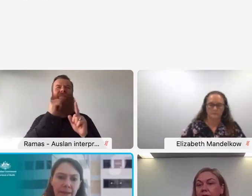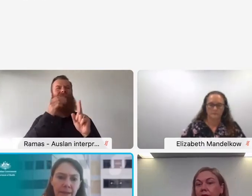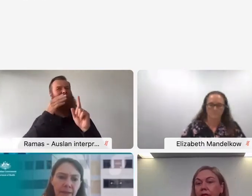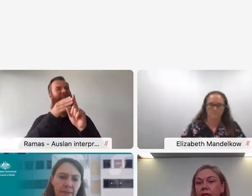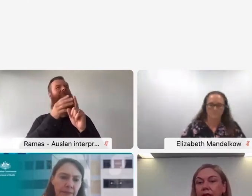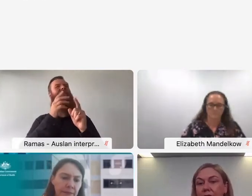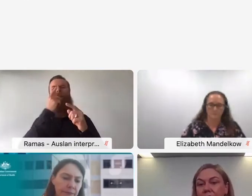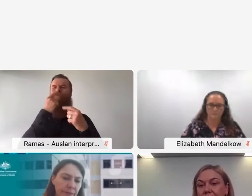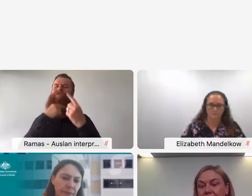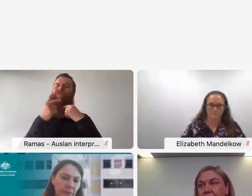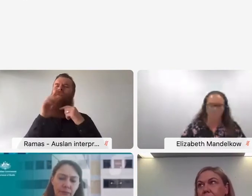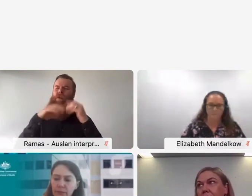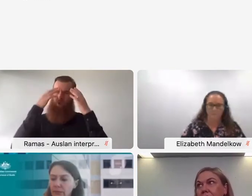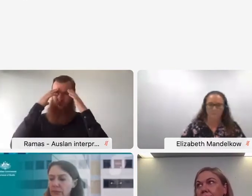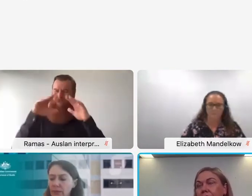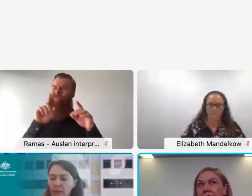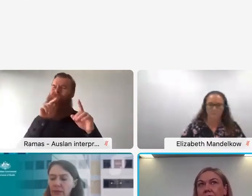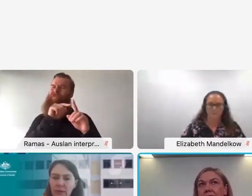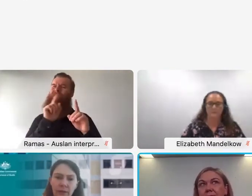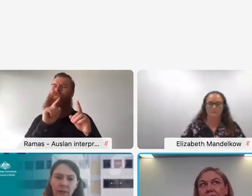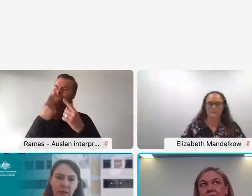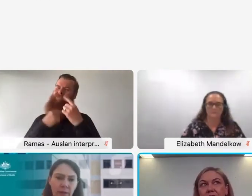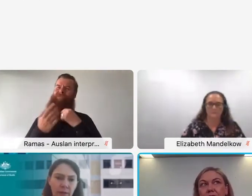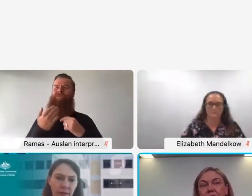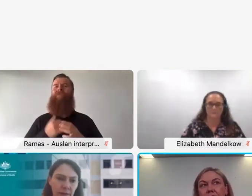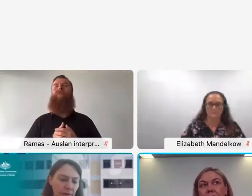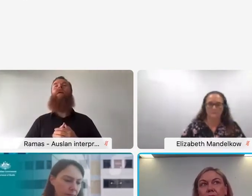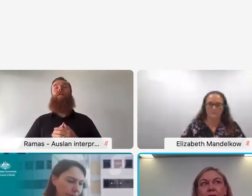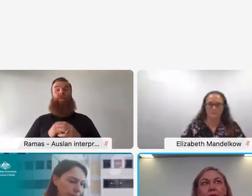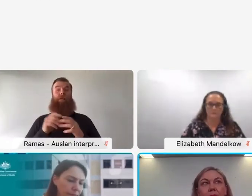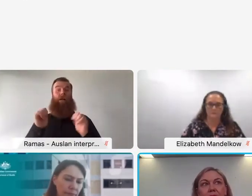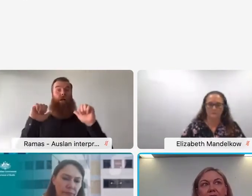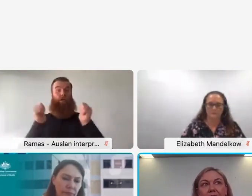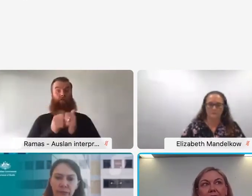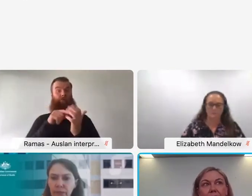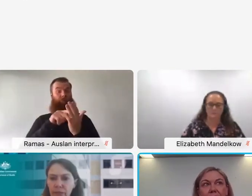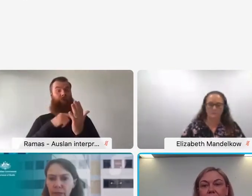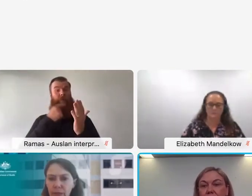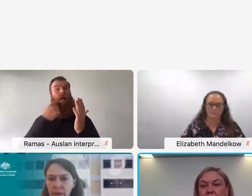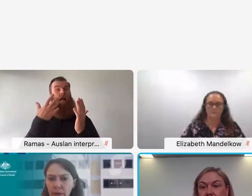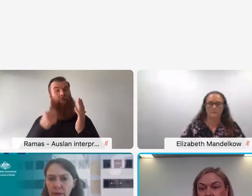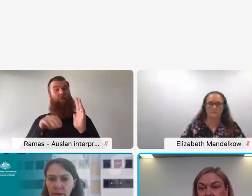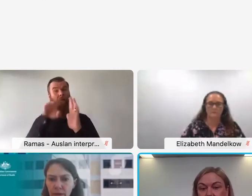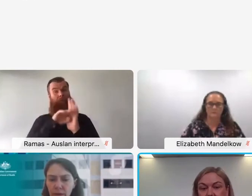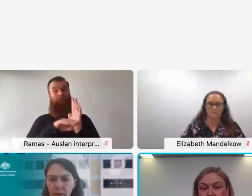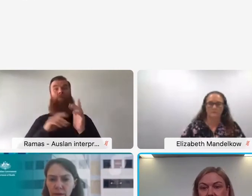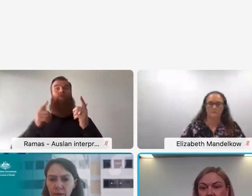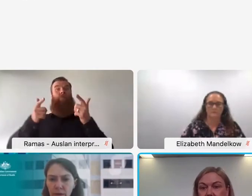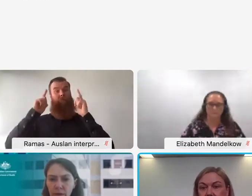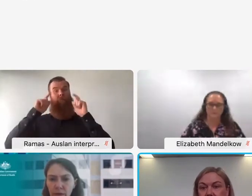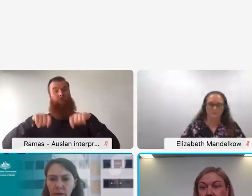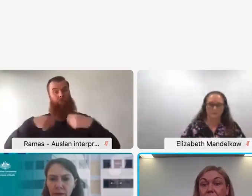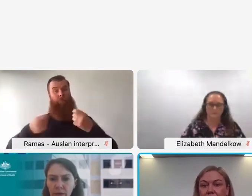So the current deed has an expectation that the employer will provide accommodation for a minimum